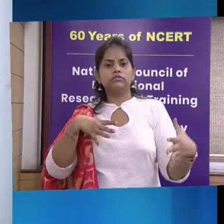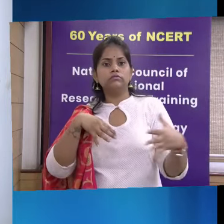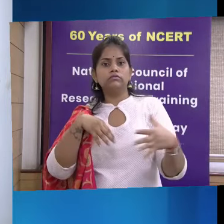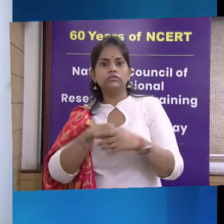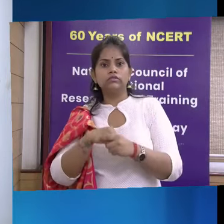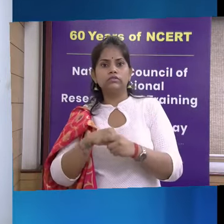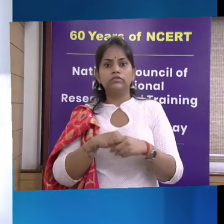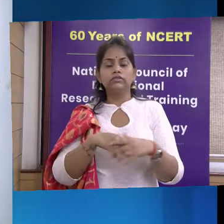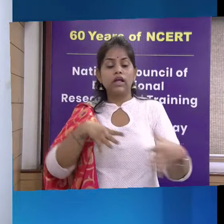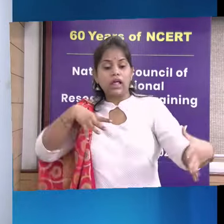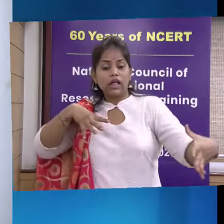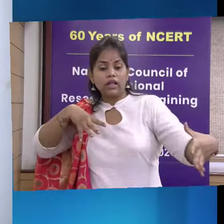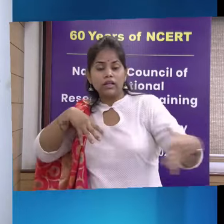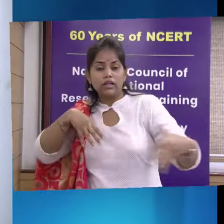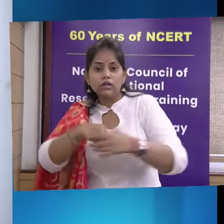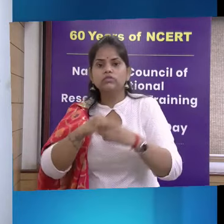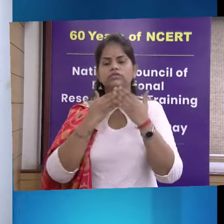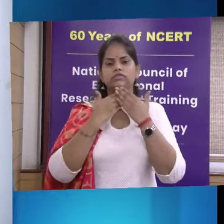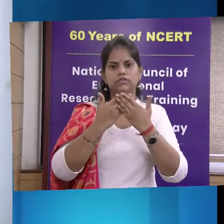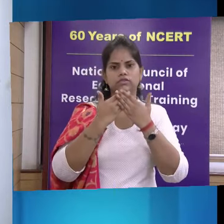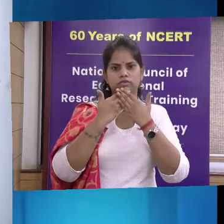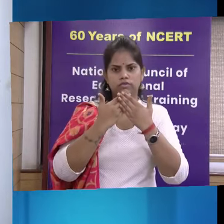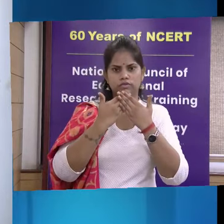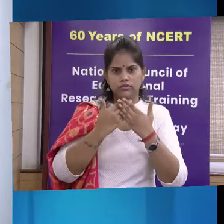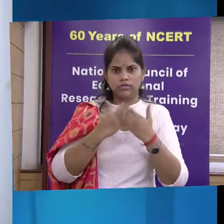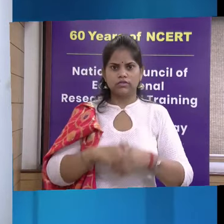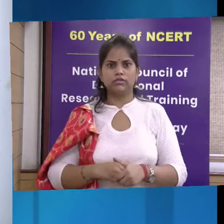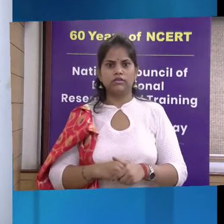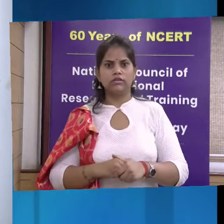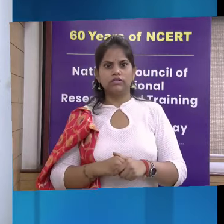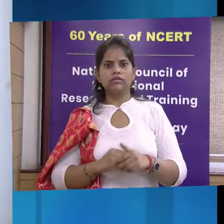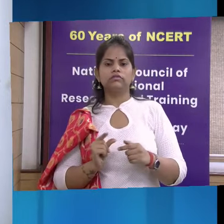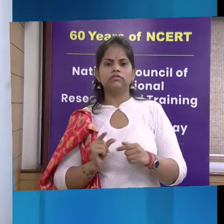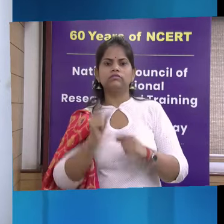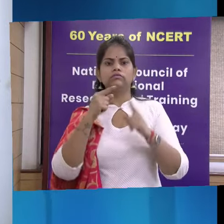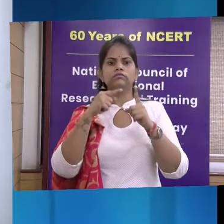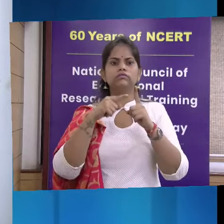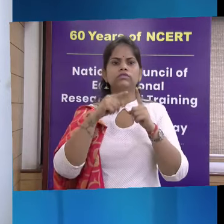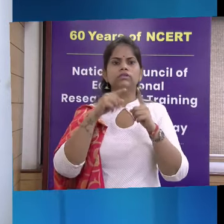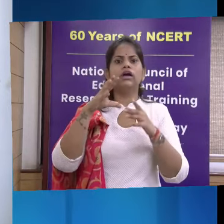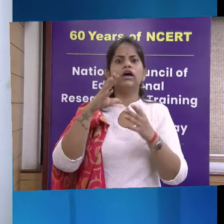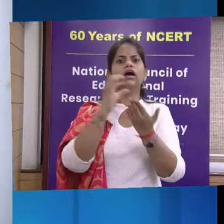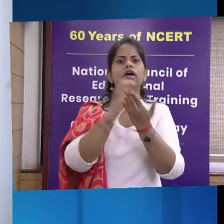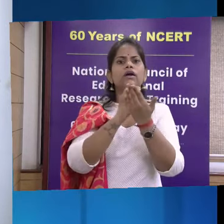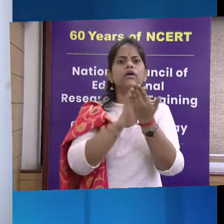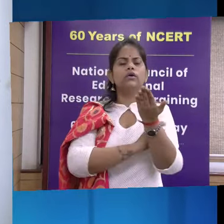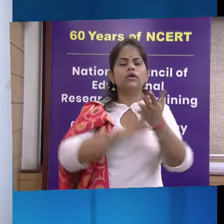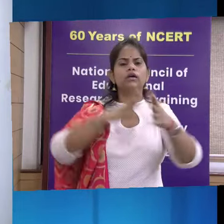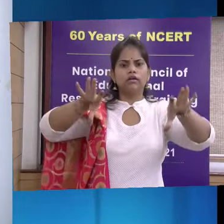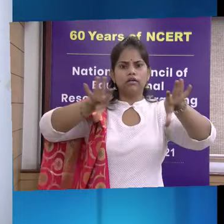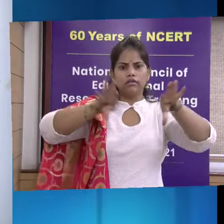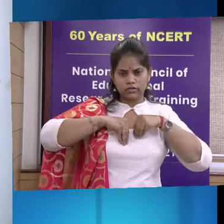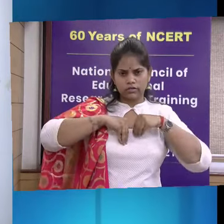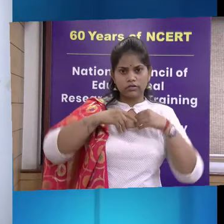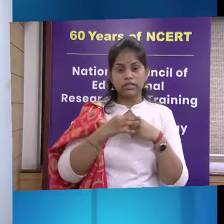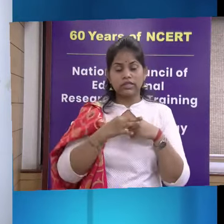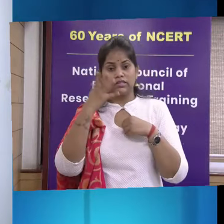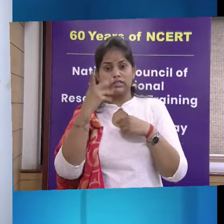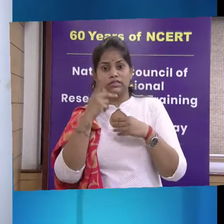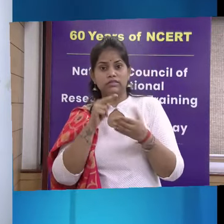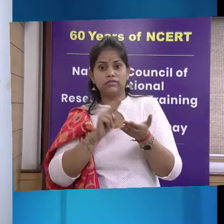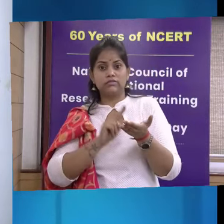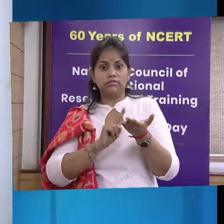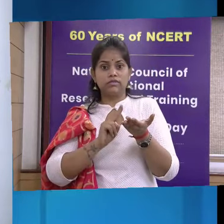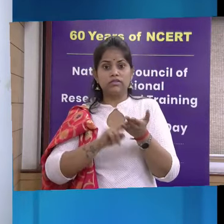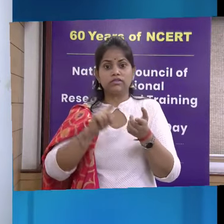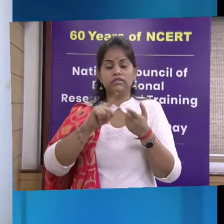building capacities of state UTs on curriculum adaptation for children with special needs, developing